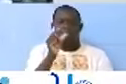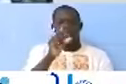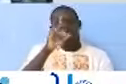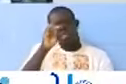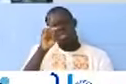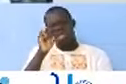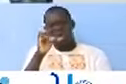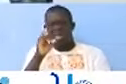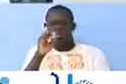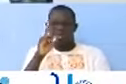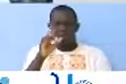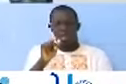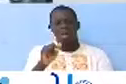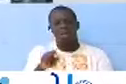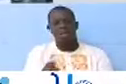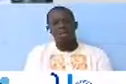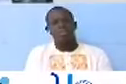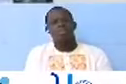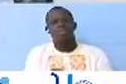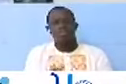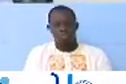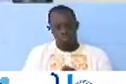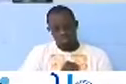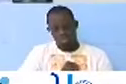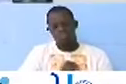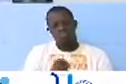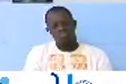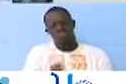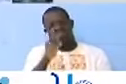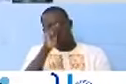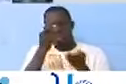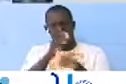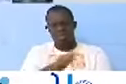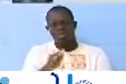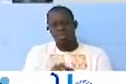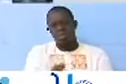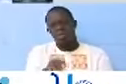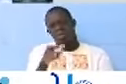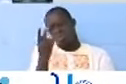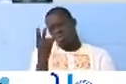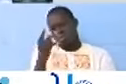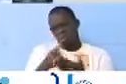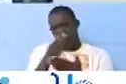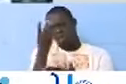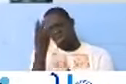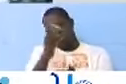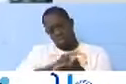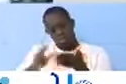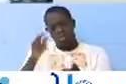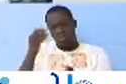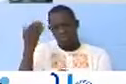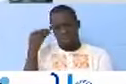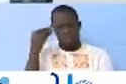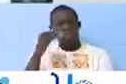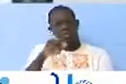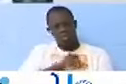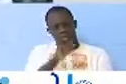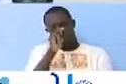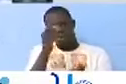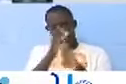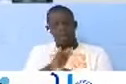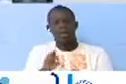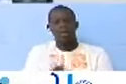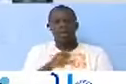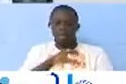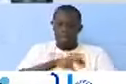Dede. Within two weeks back. He died about 2 or 3 weeks back.